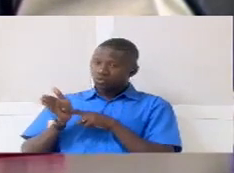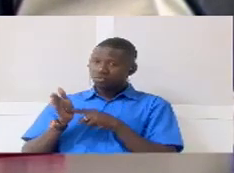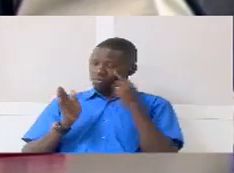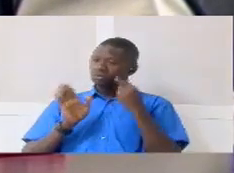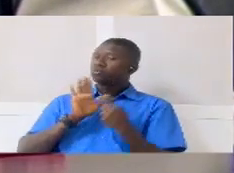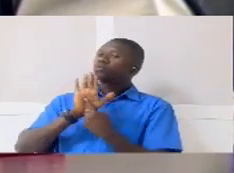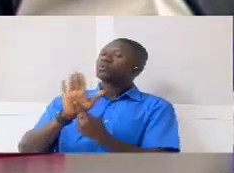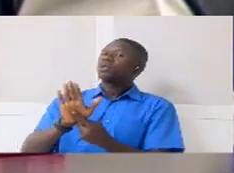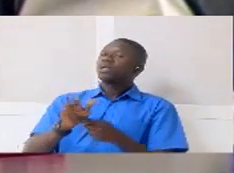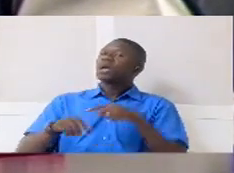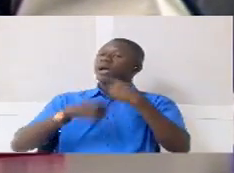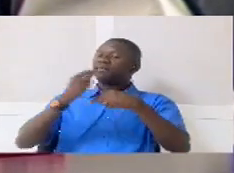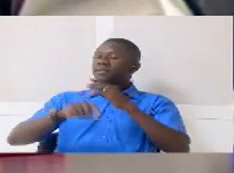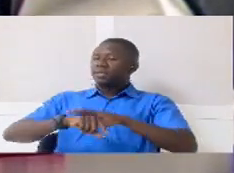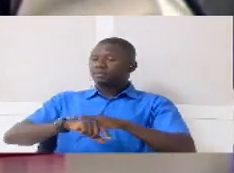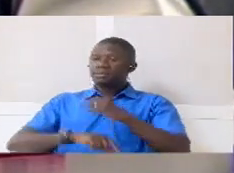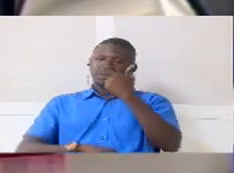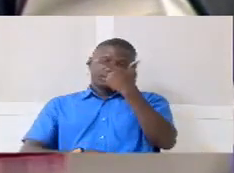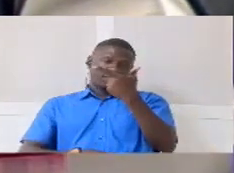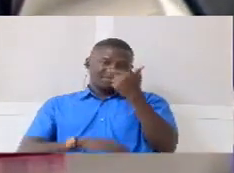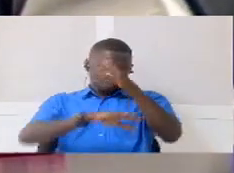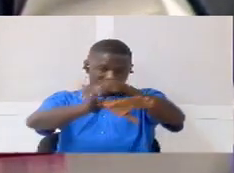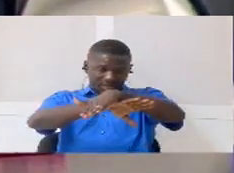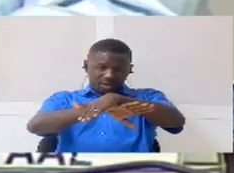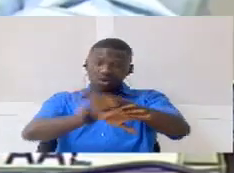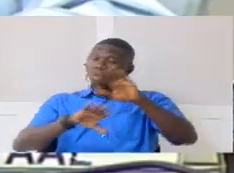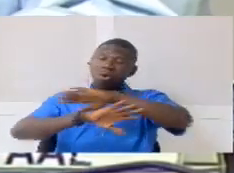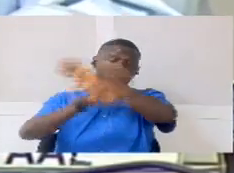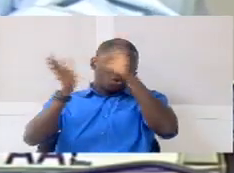p.m. all activities should cease.